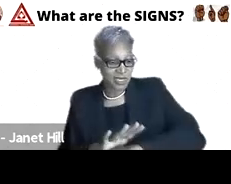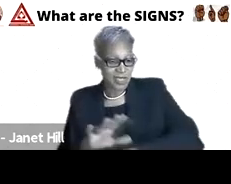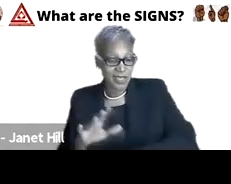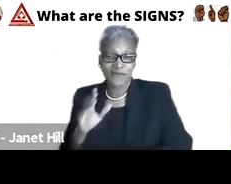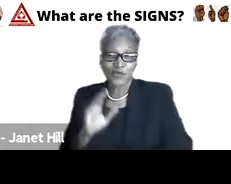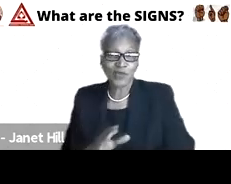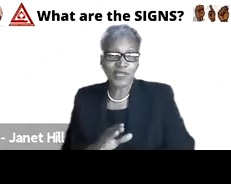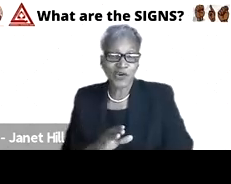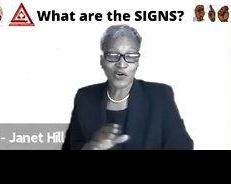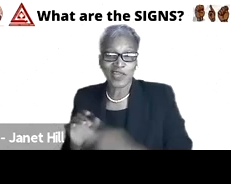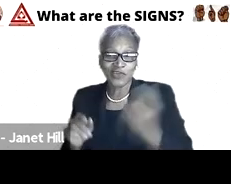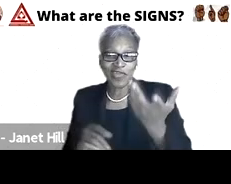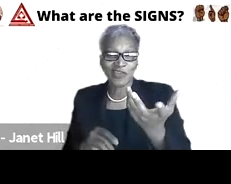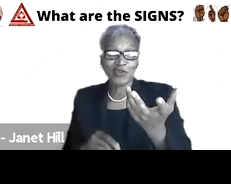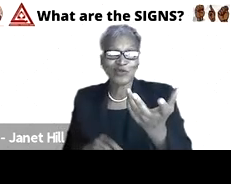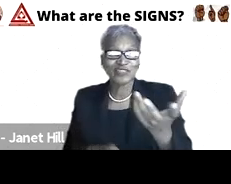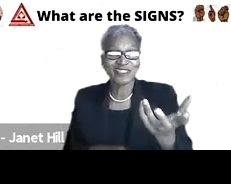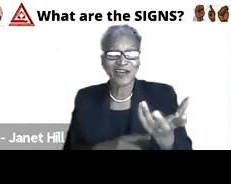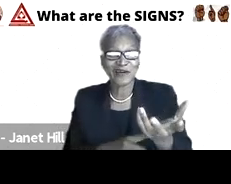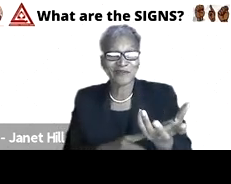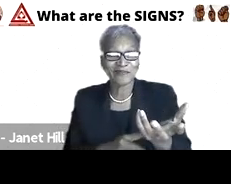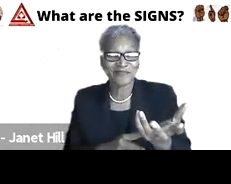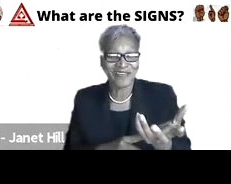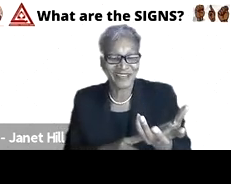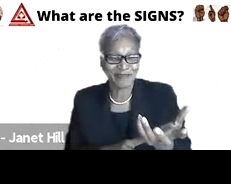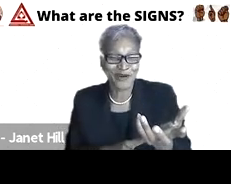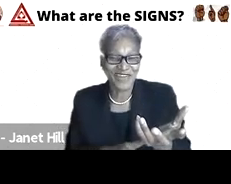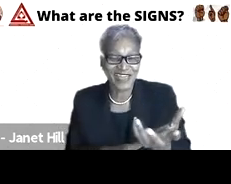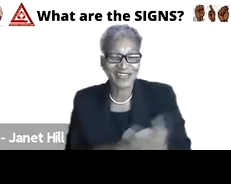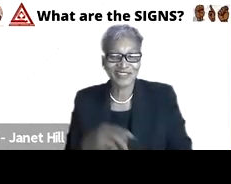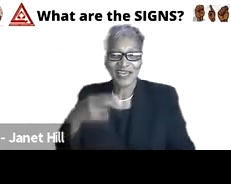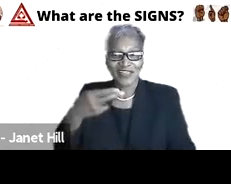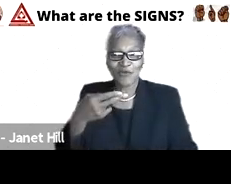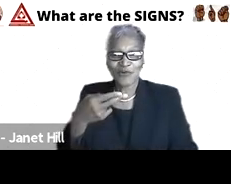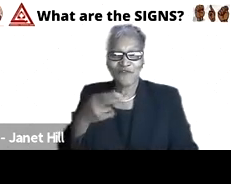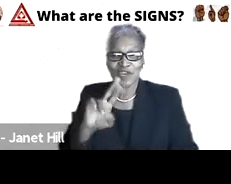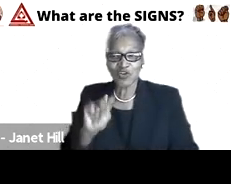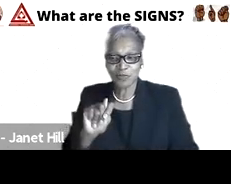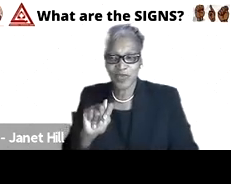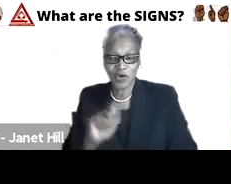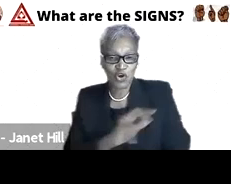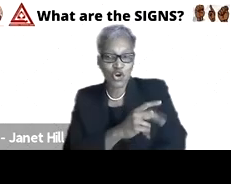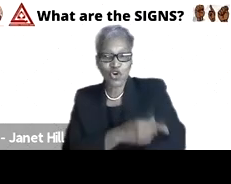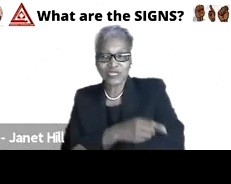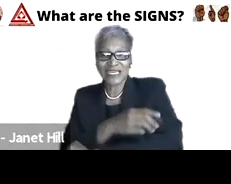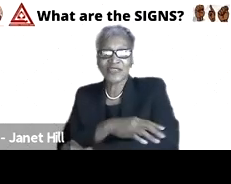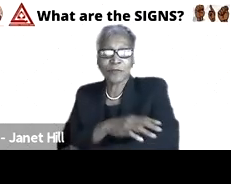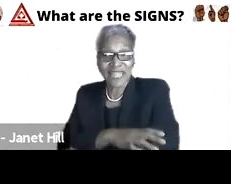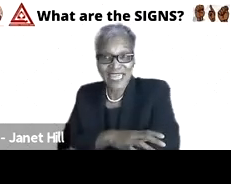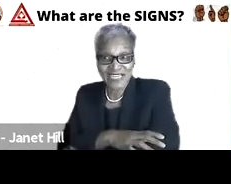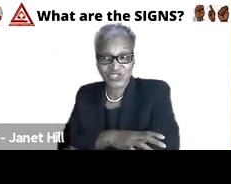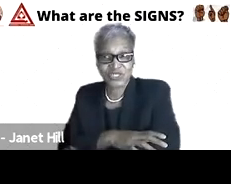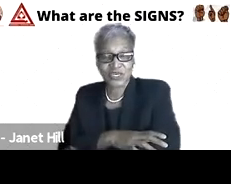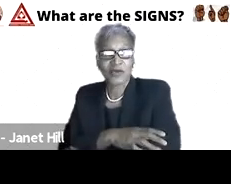sometimes if you really hurt and you can't use this both hands, they will fingerspell hurt in